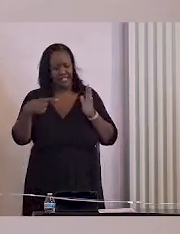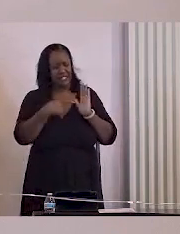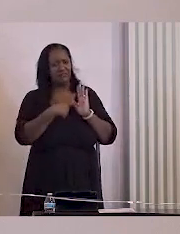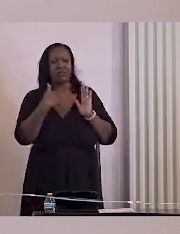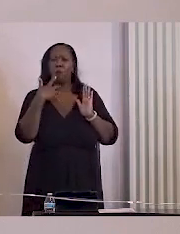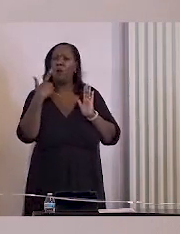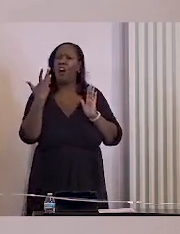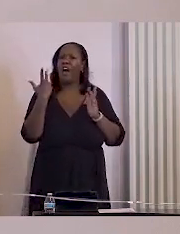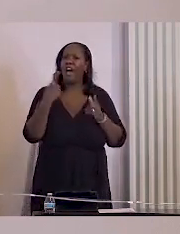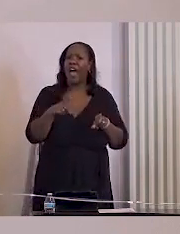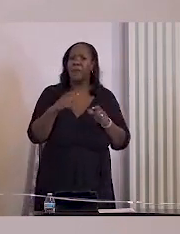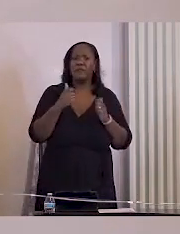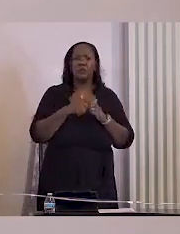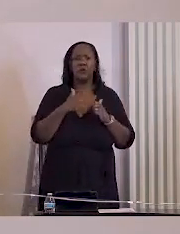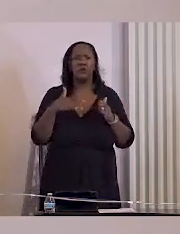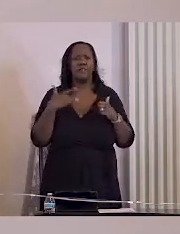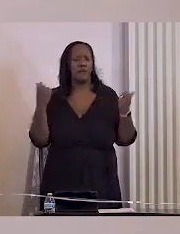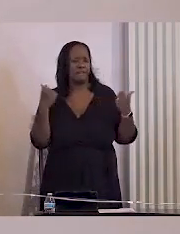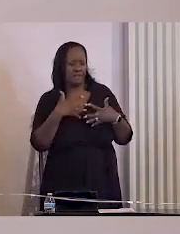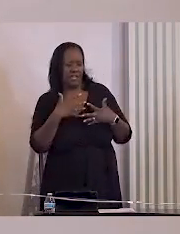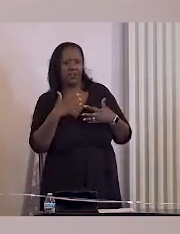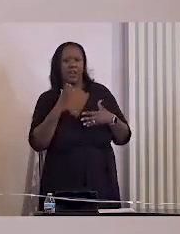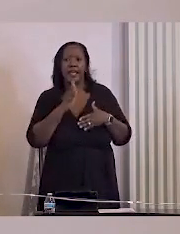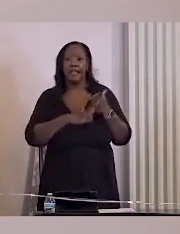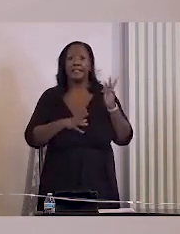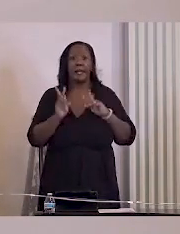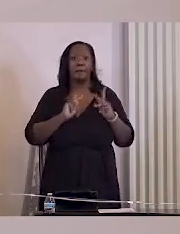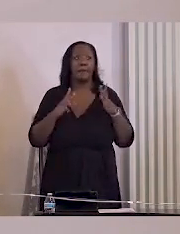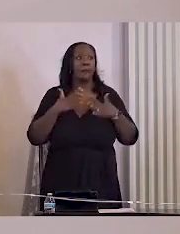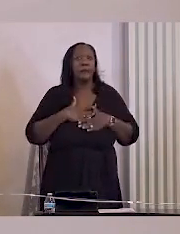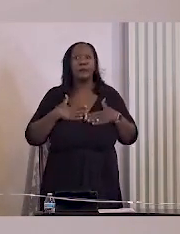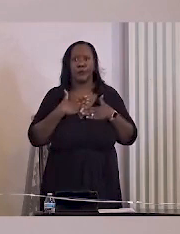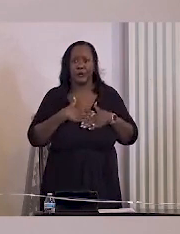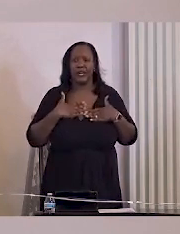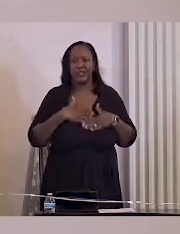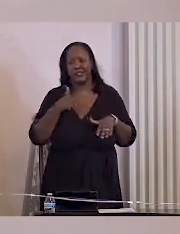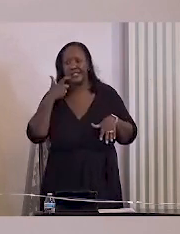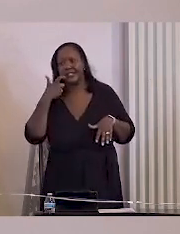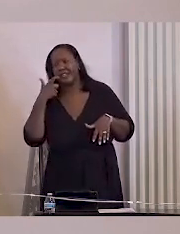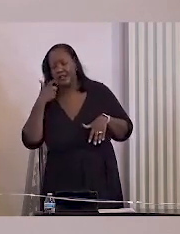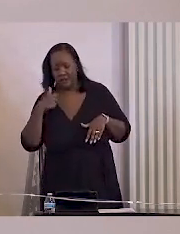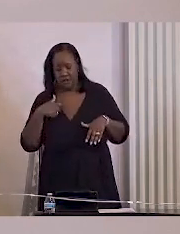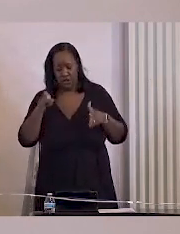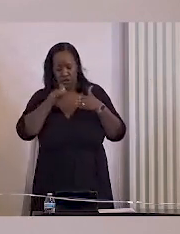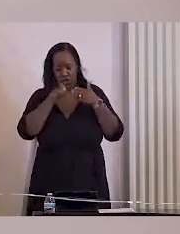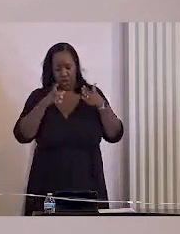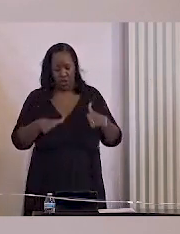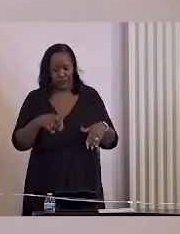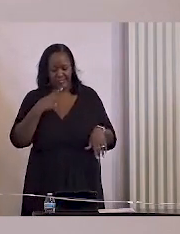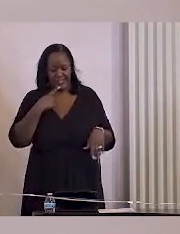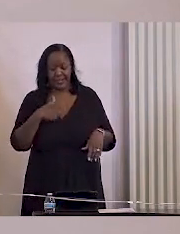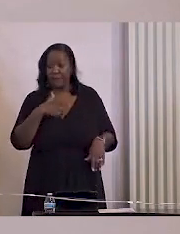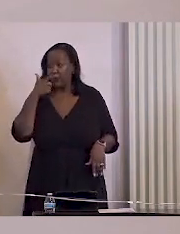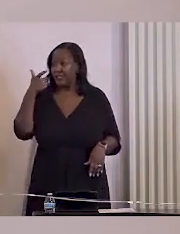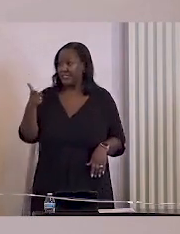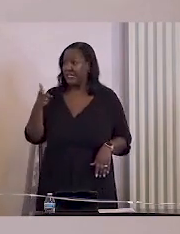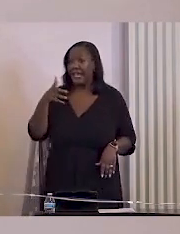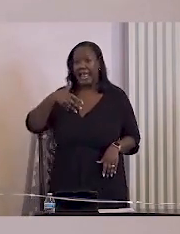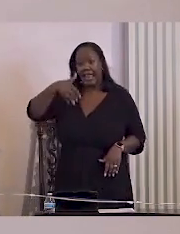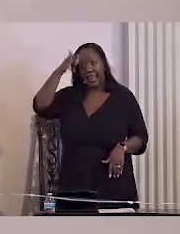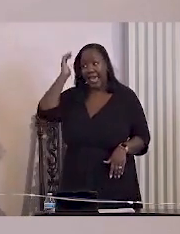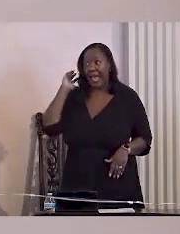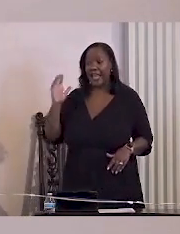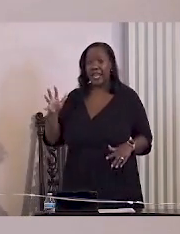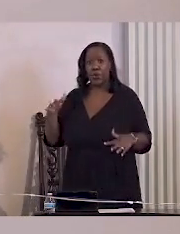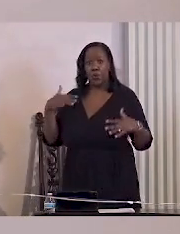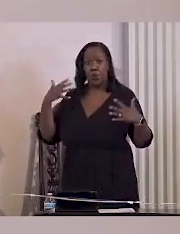Feel Fear and Why Some of Us Just Can't Get Enough of It," the author states, "Seeing a lion in the wild can trigger